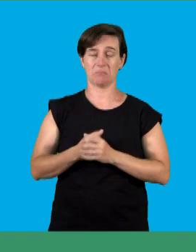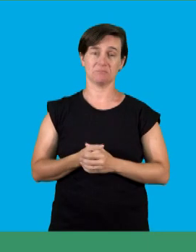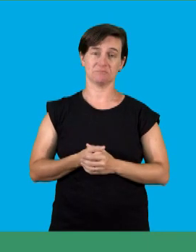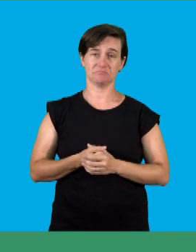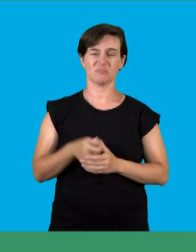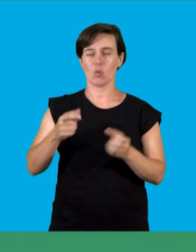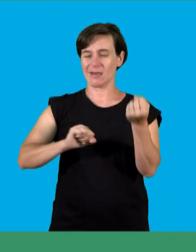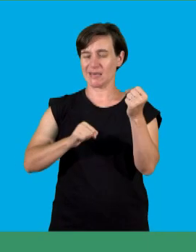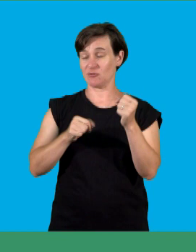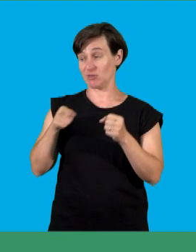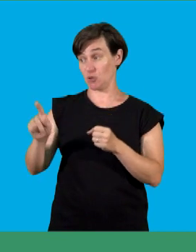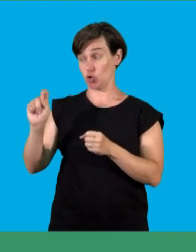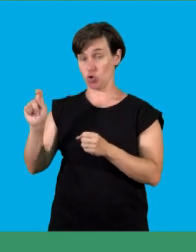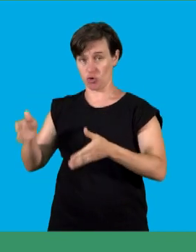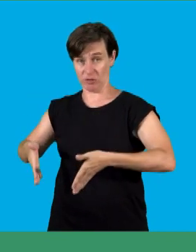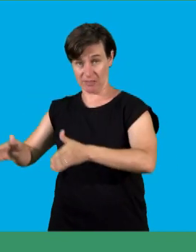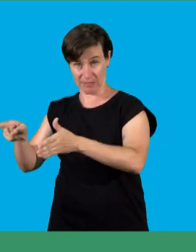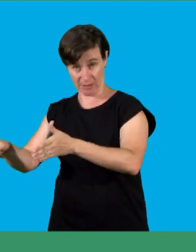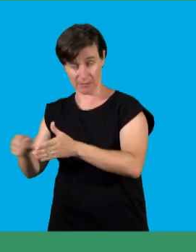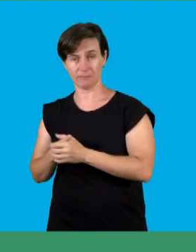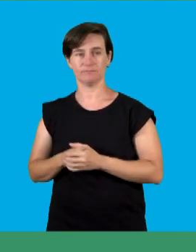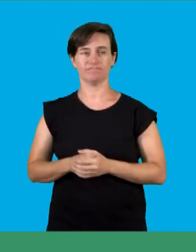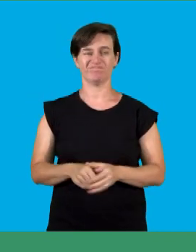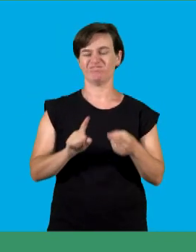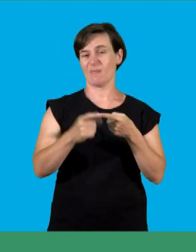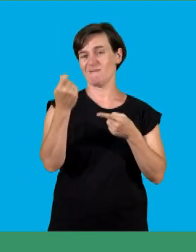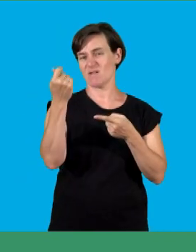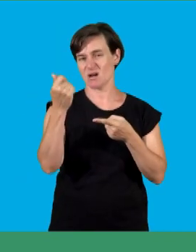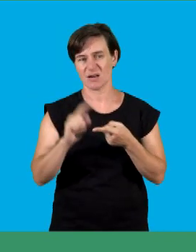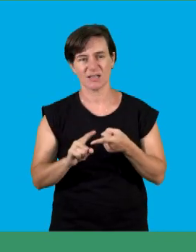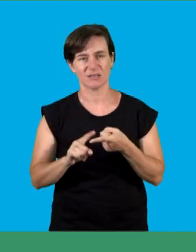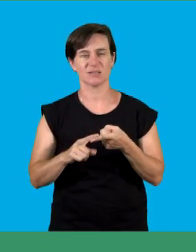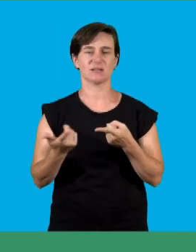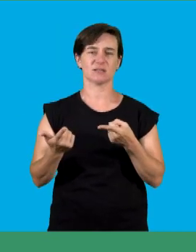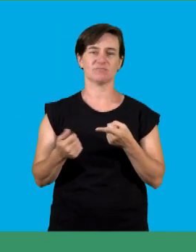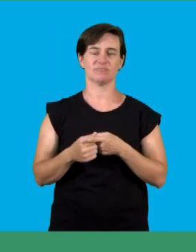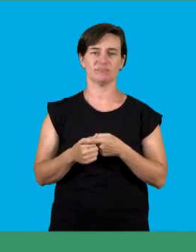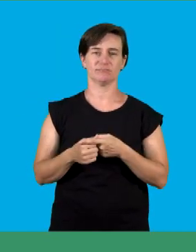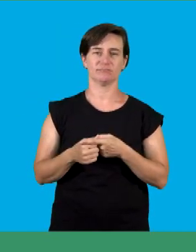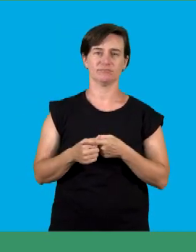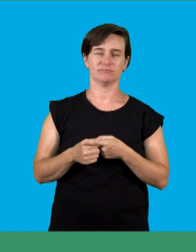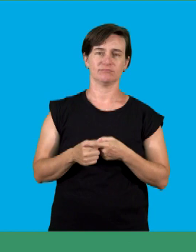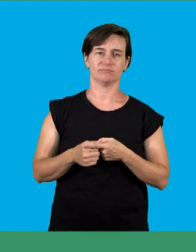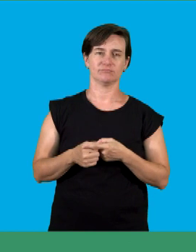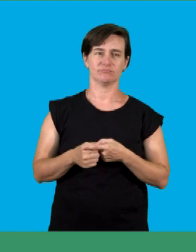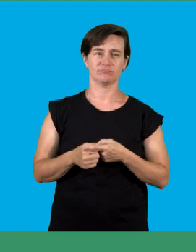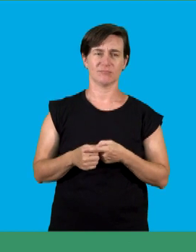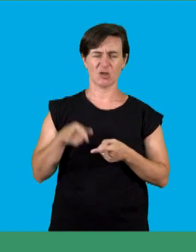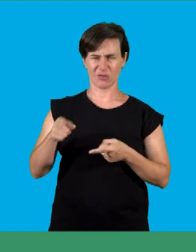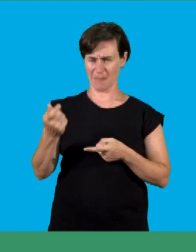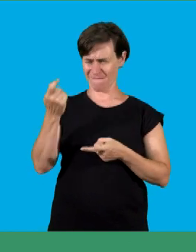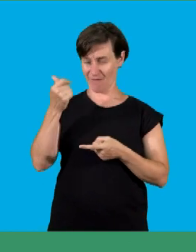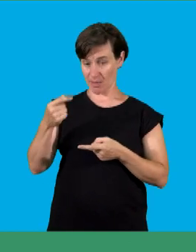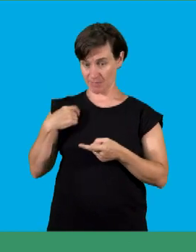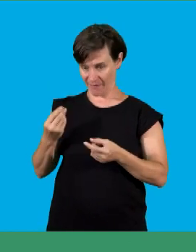that are found under the tertiary sector. We have financing. It deals with the savers. You don't have a tangible asset that you